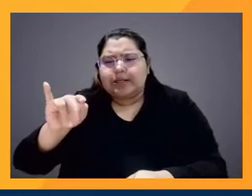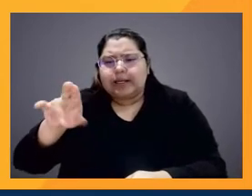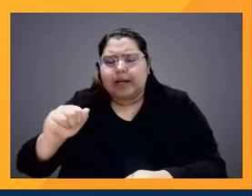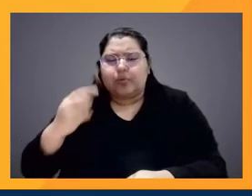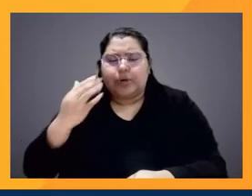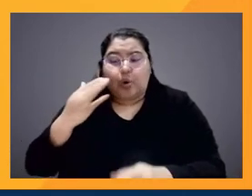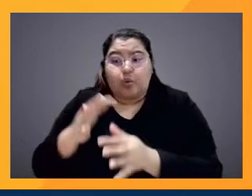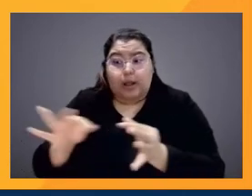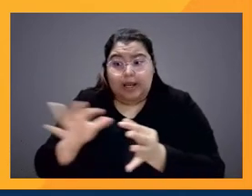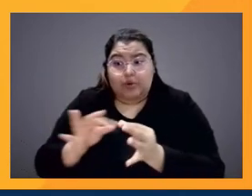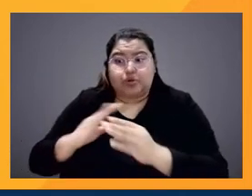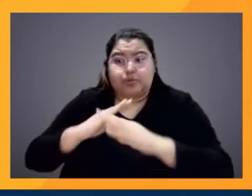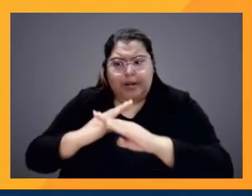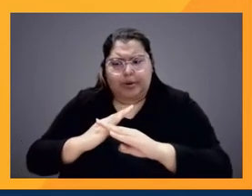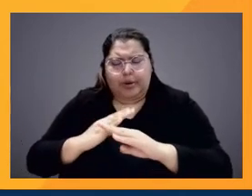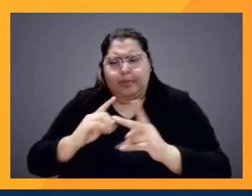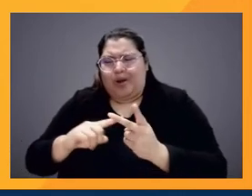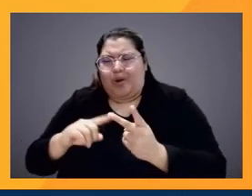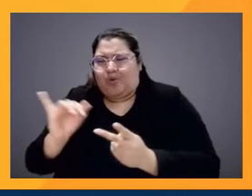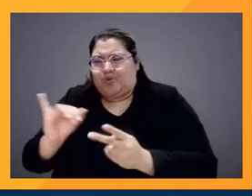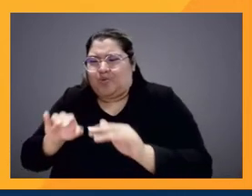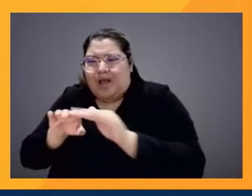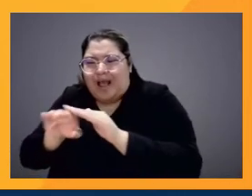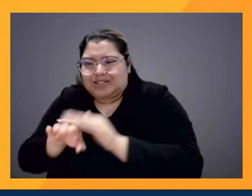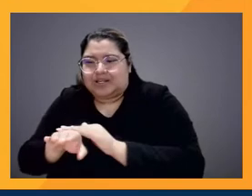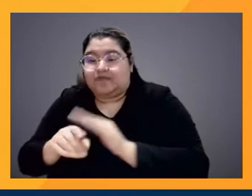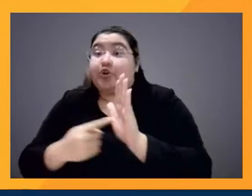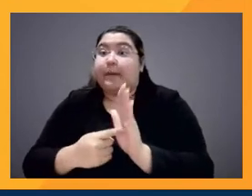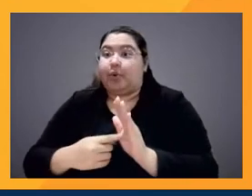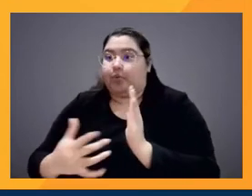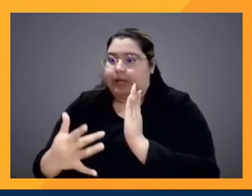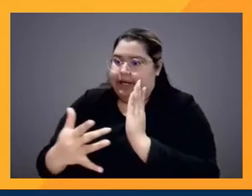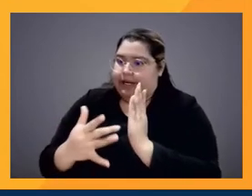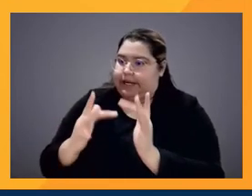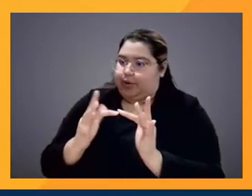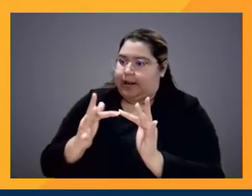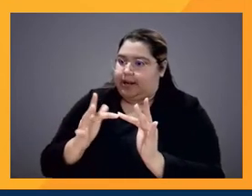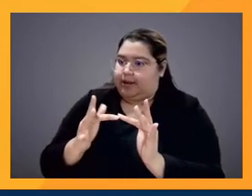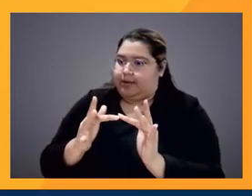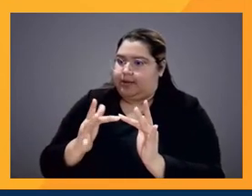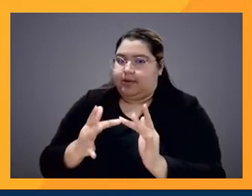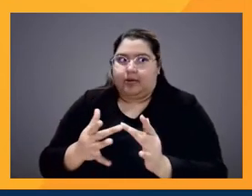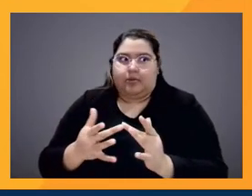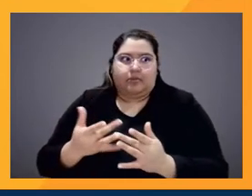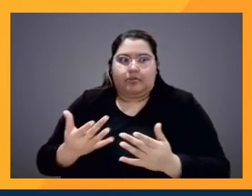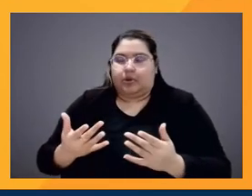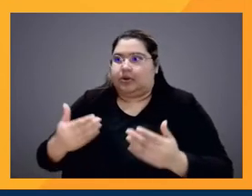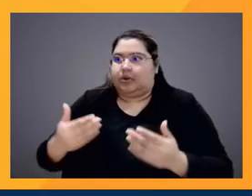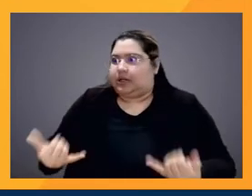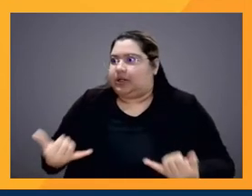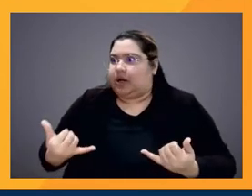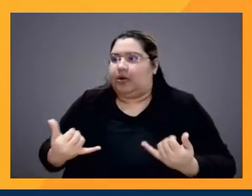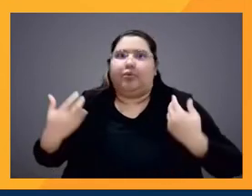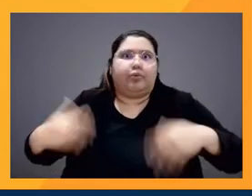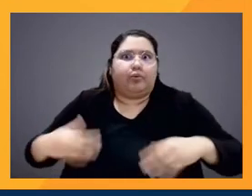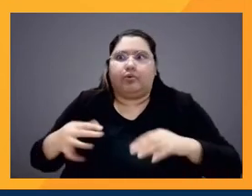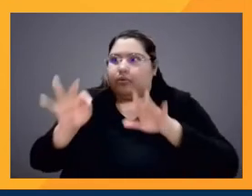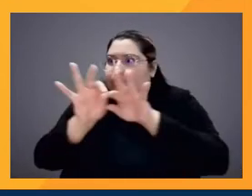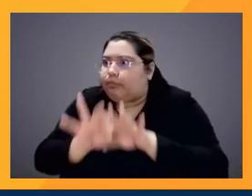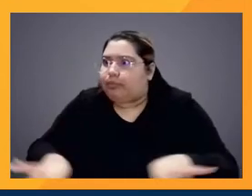most concerning, I think and I alluded to this before, that the slower moving differences